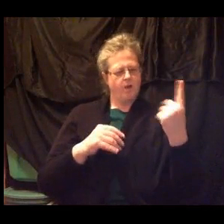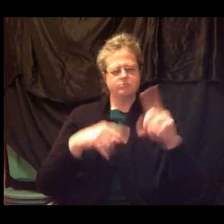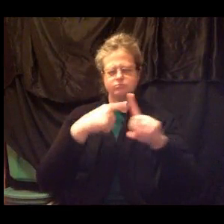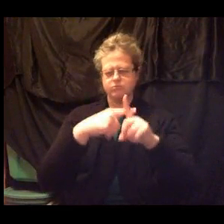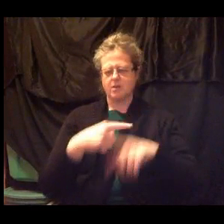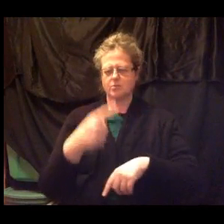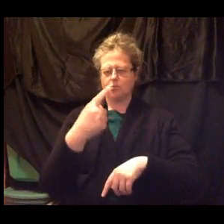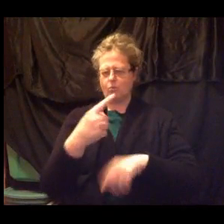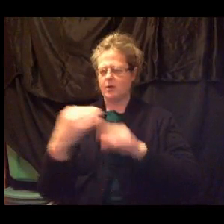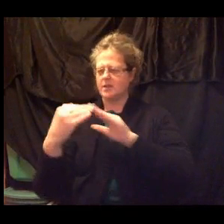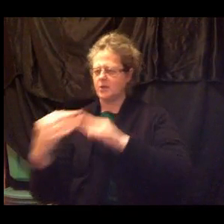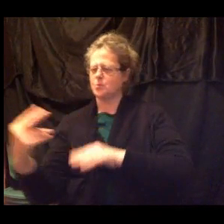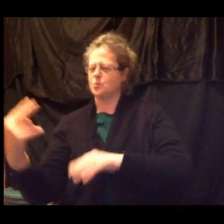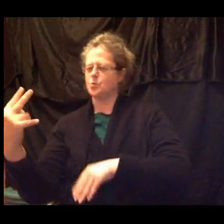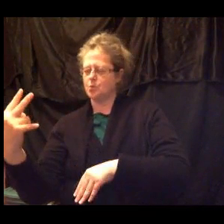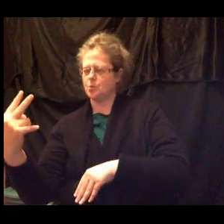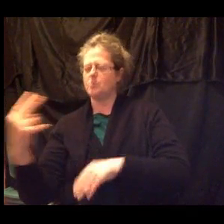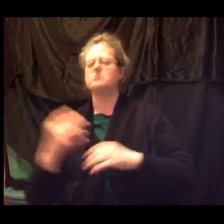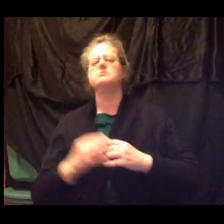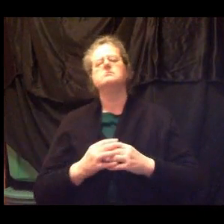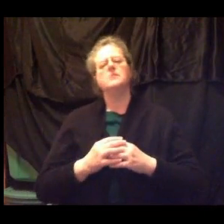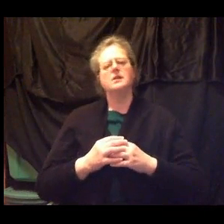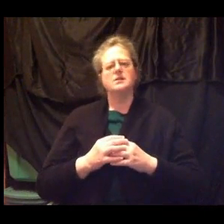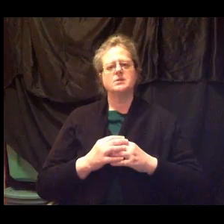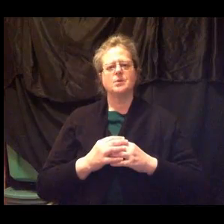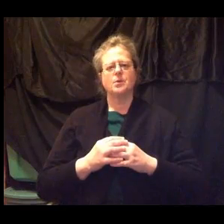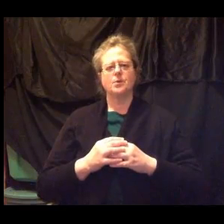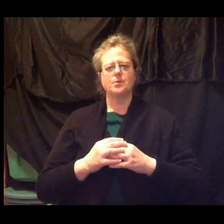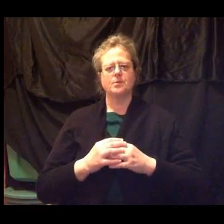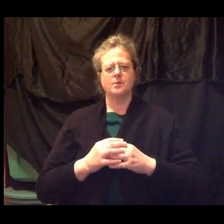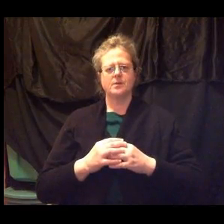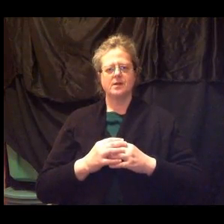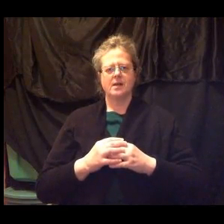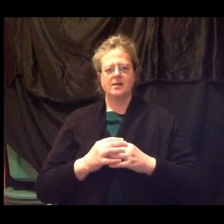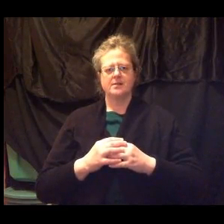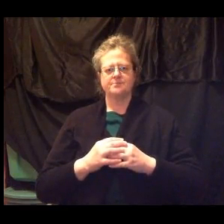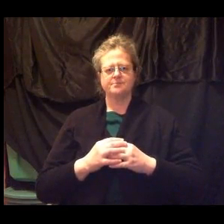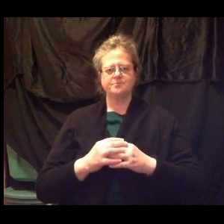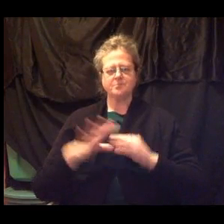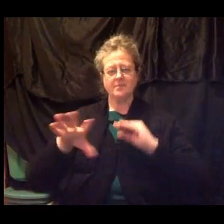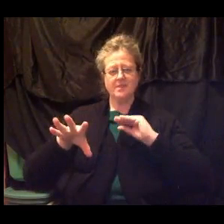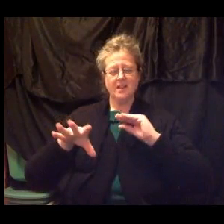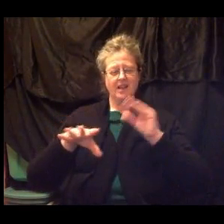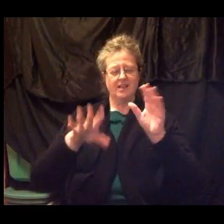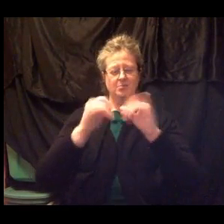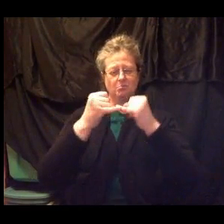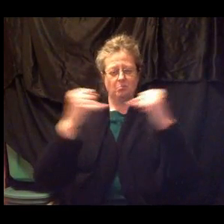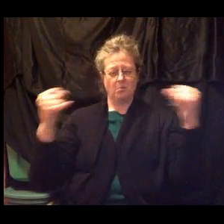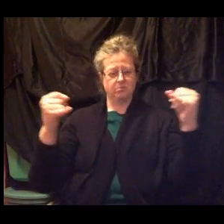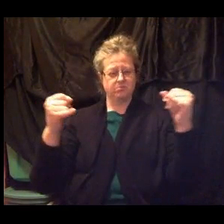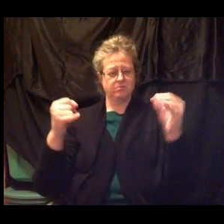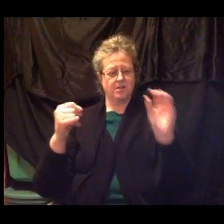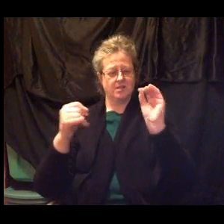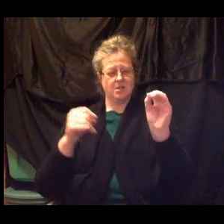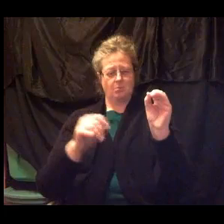add that onto the 1 that's already there, so that this point becomes exactly the one that corresponds